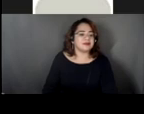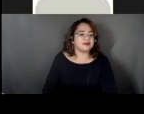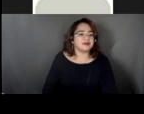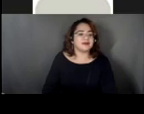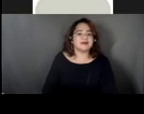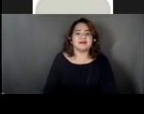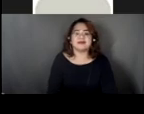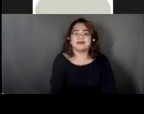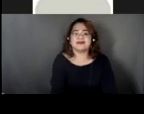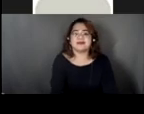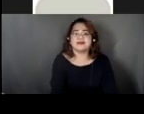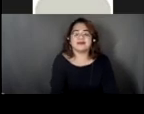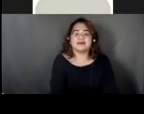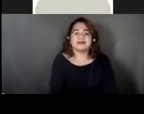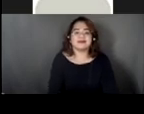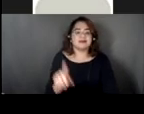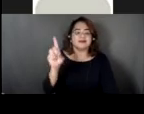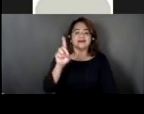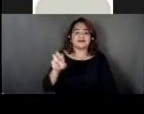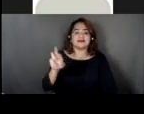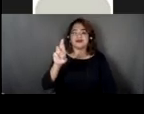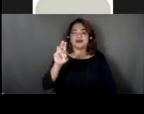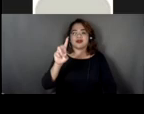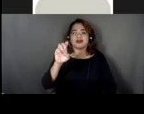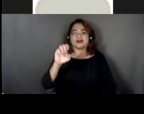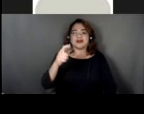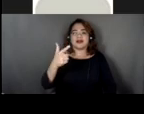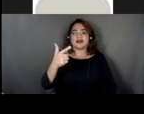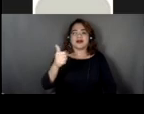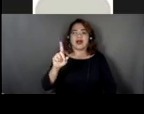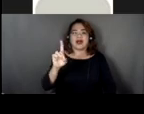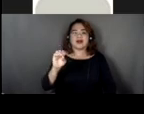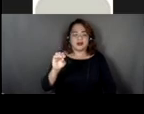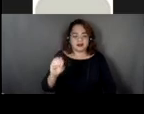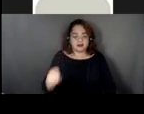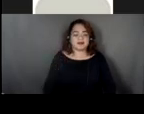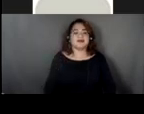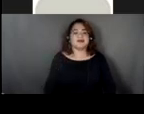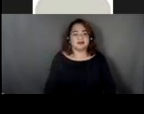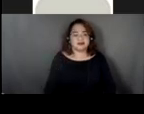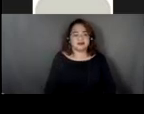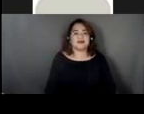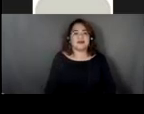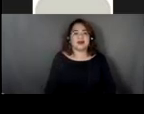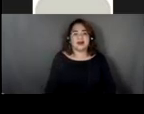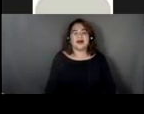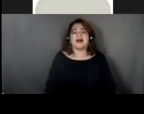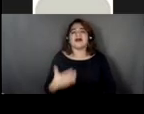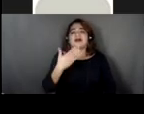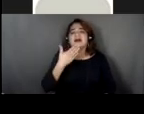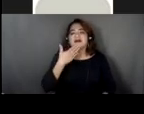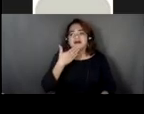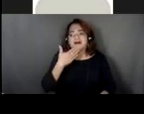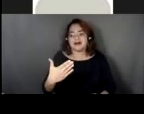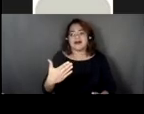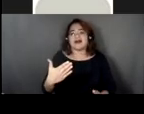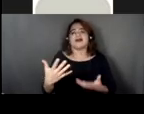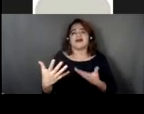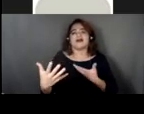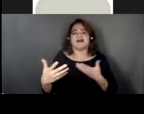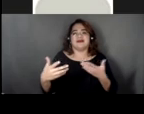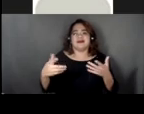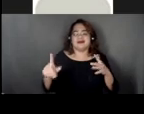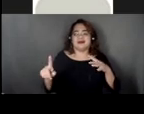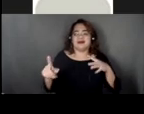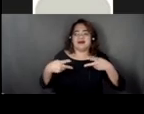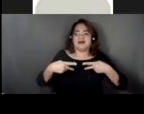start. Thank you very much for Dr. Weimer for our presentation, for letting us, for PFLAG for allowing us to be present, and